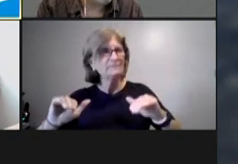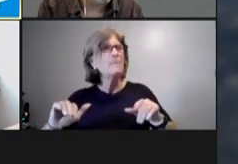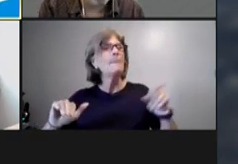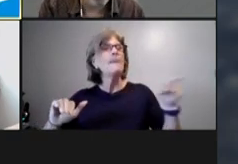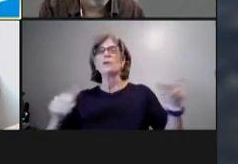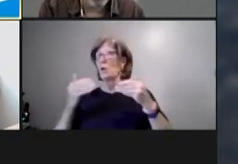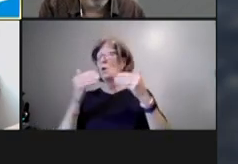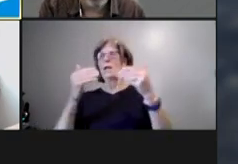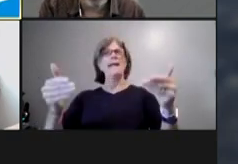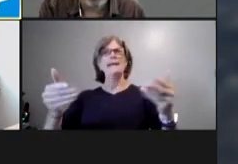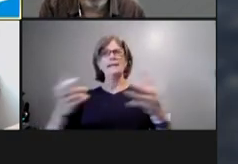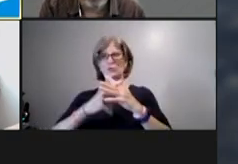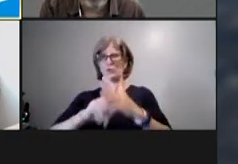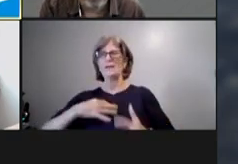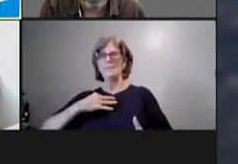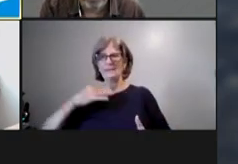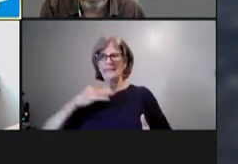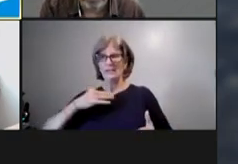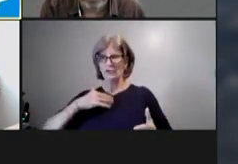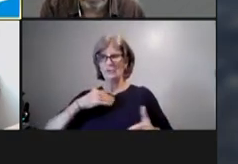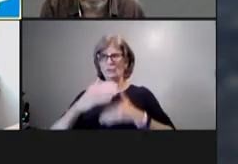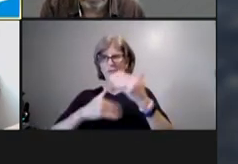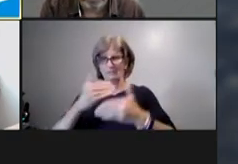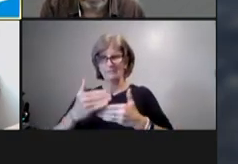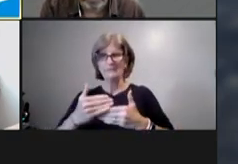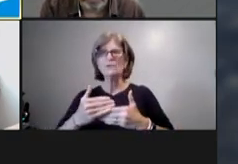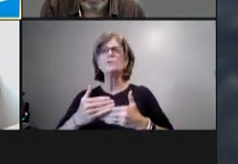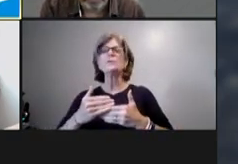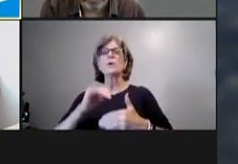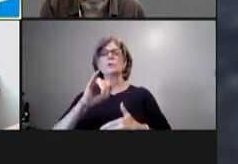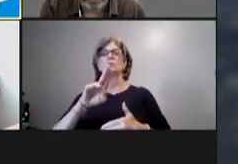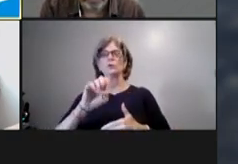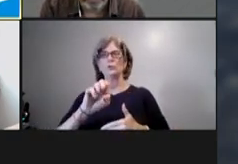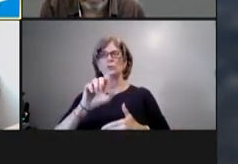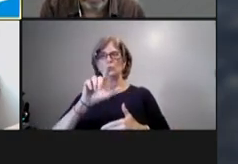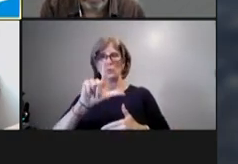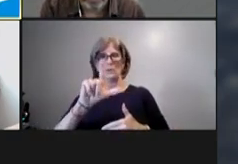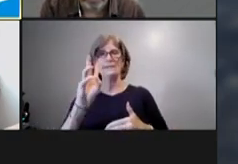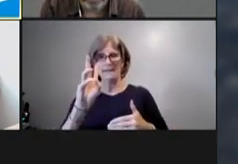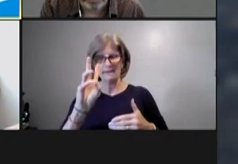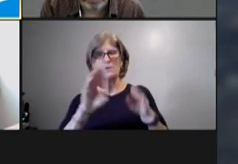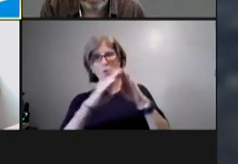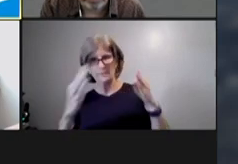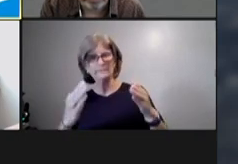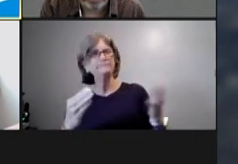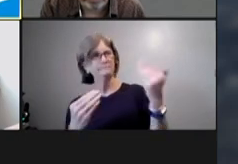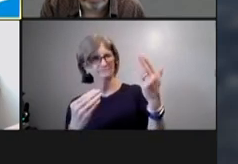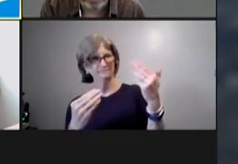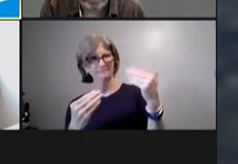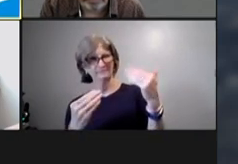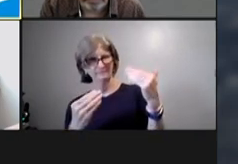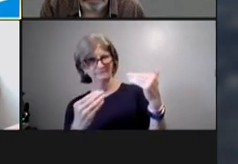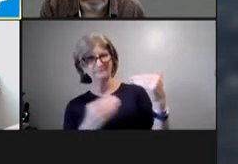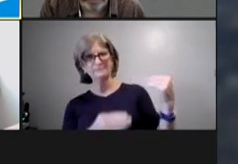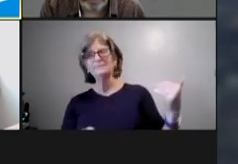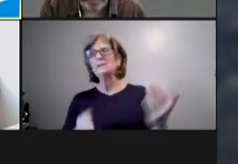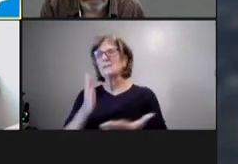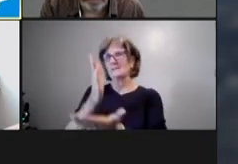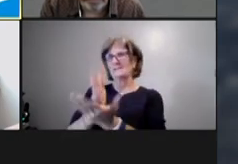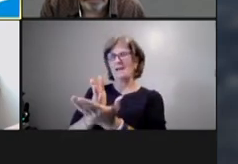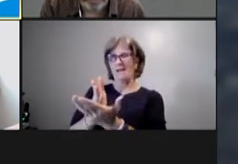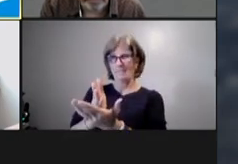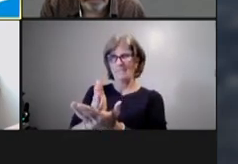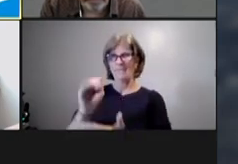apply, but we will be accepting them on June 26th and moving forward until August 4th. The application